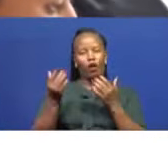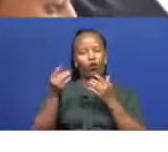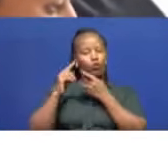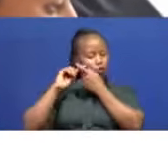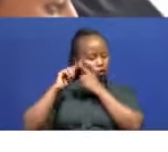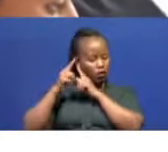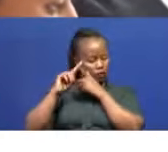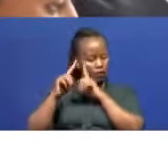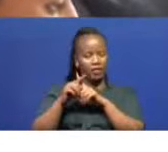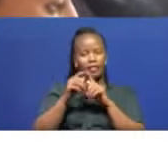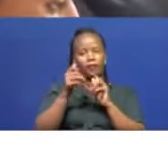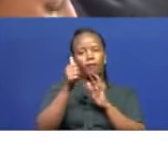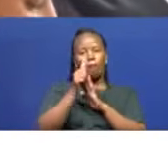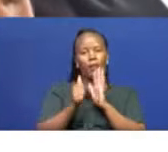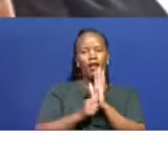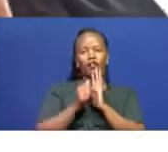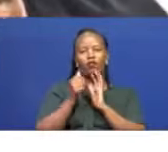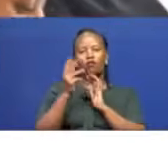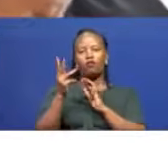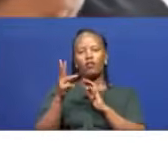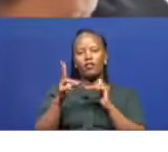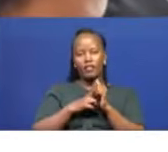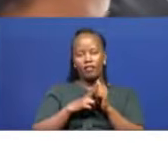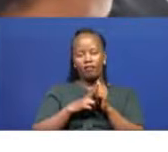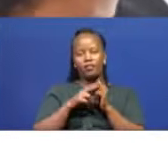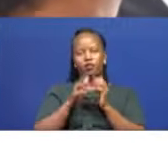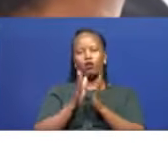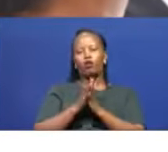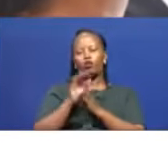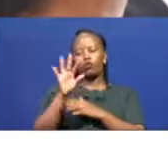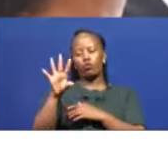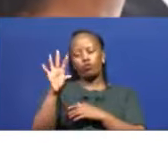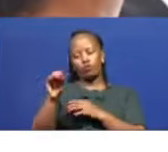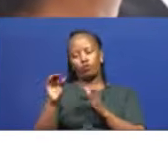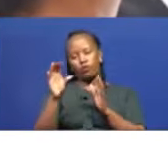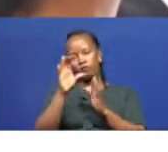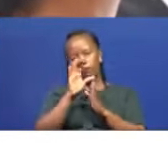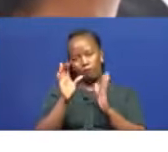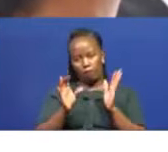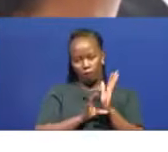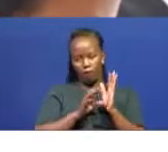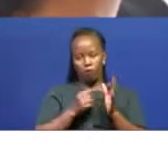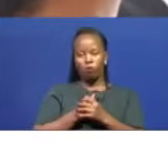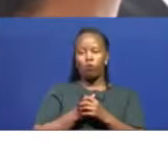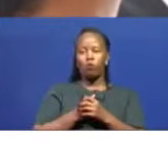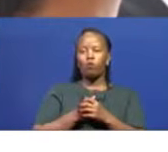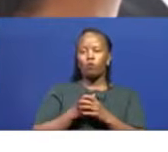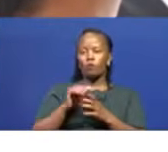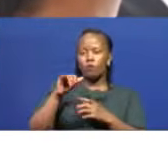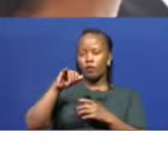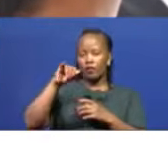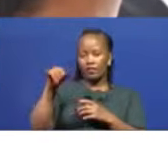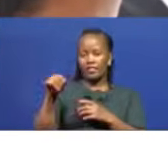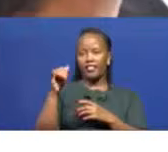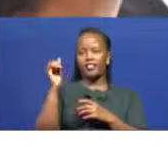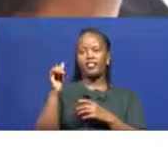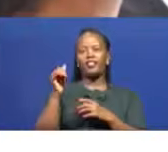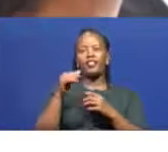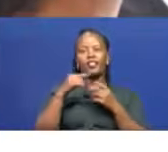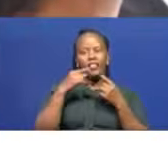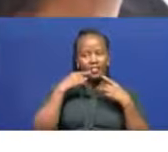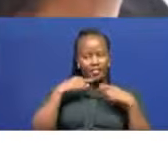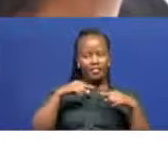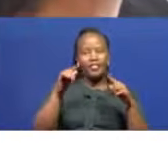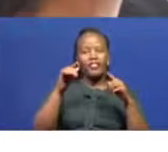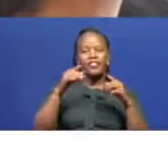Article 47 and 50 of the Constitution. J, a declaration that for purposes of